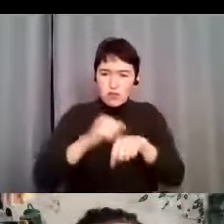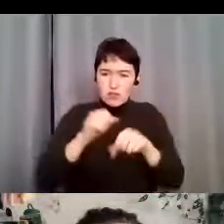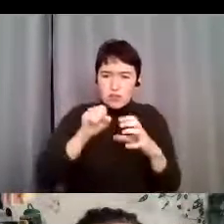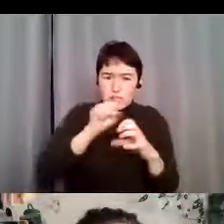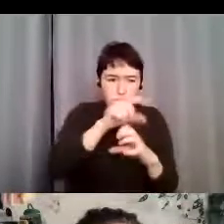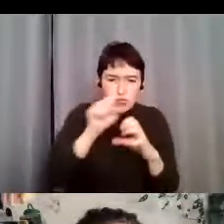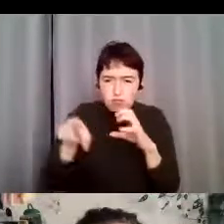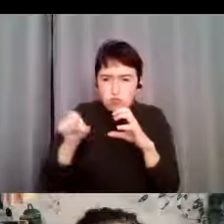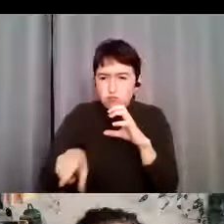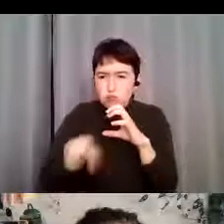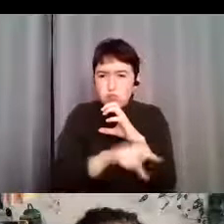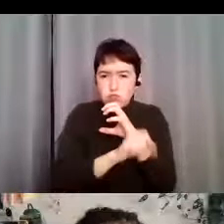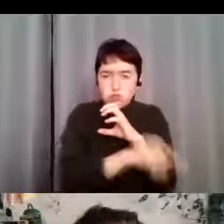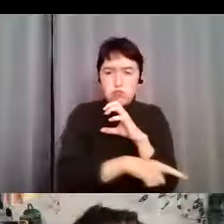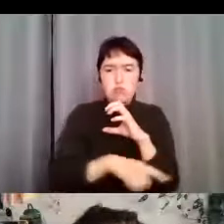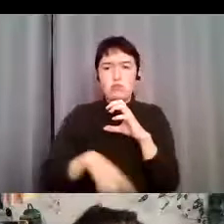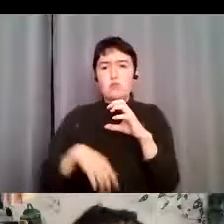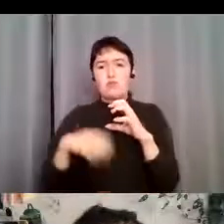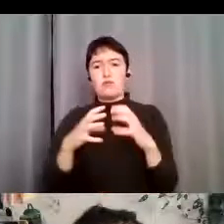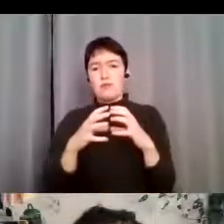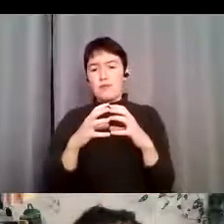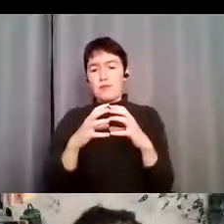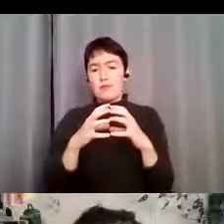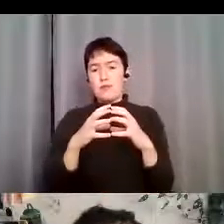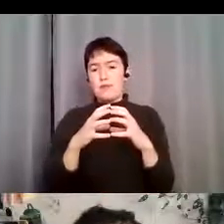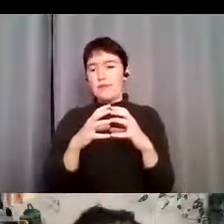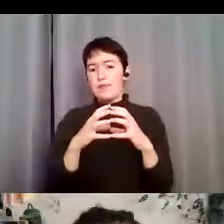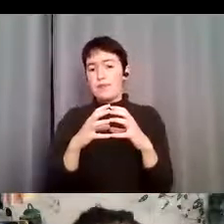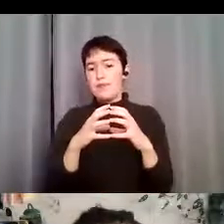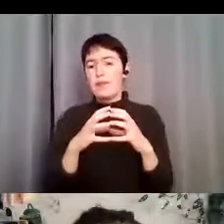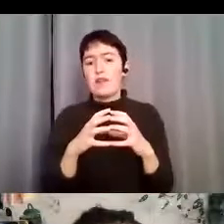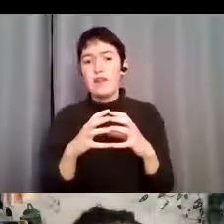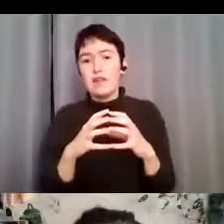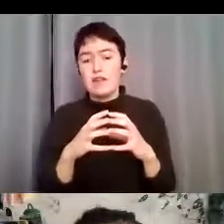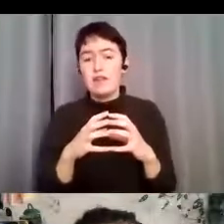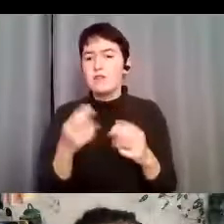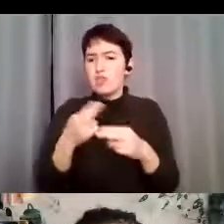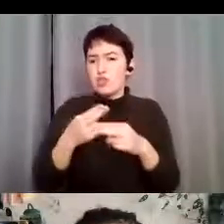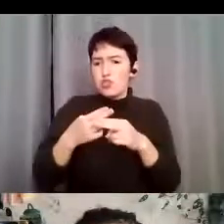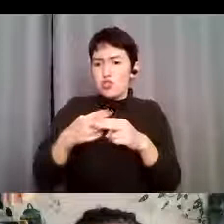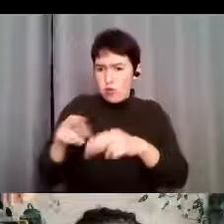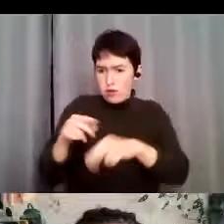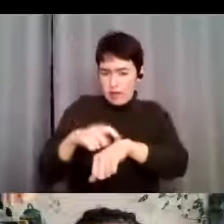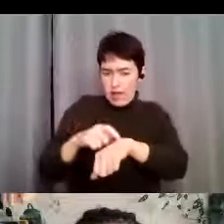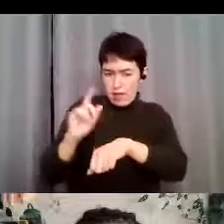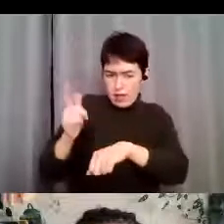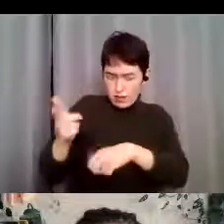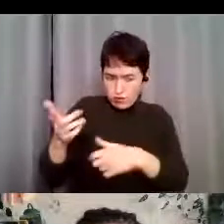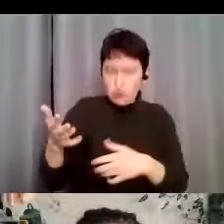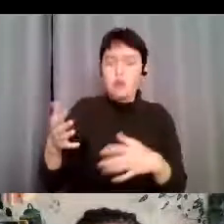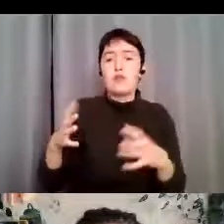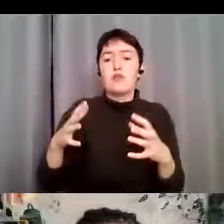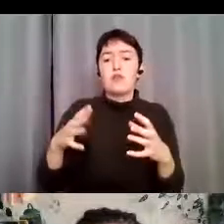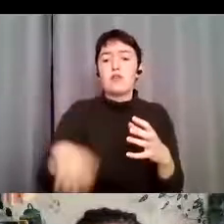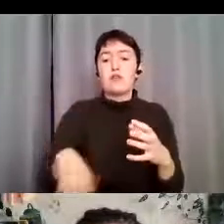then over a pretty short length of time, geologically speaking, some of that rock that was